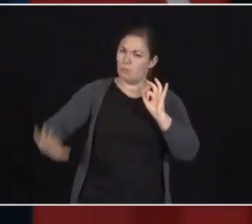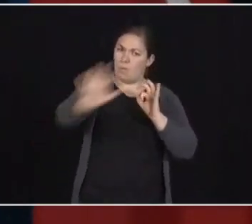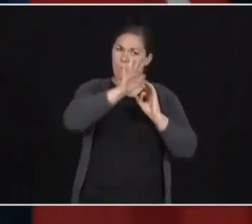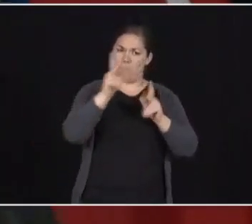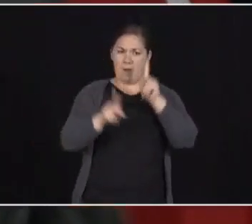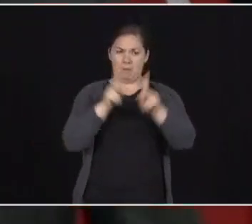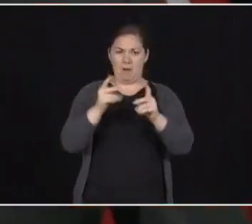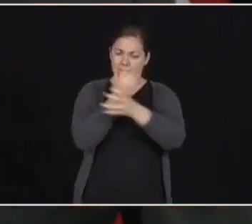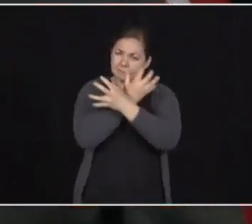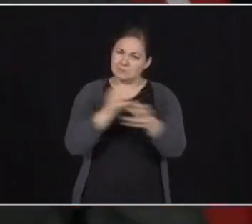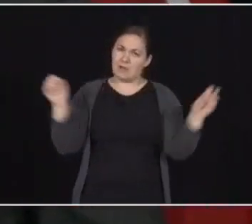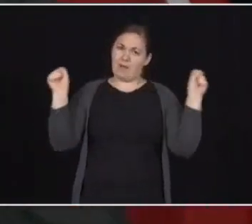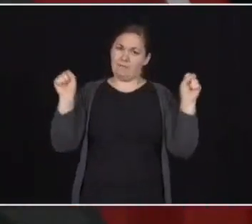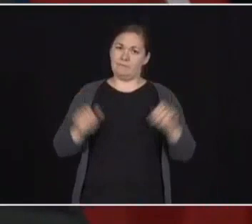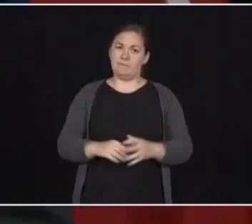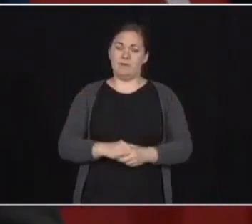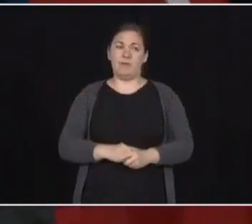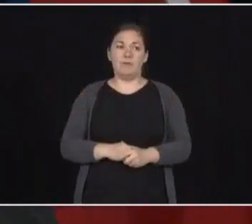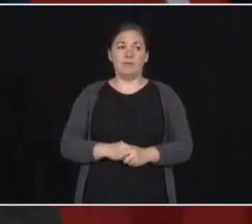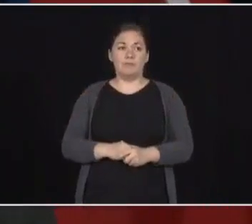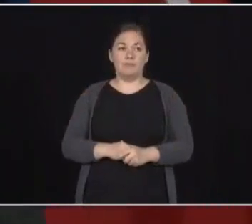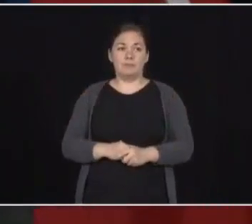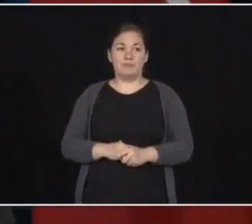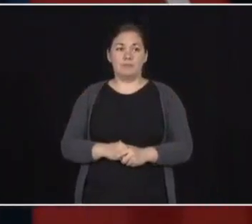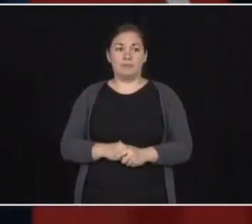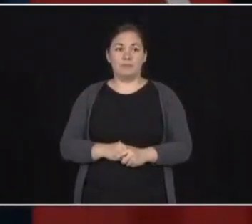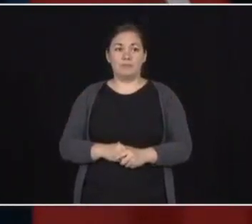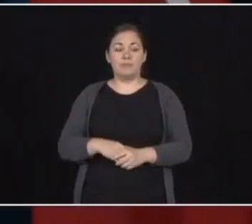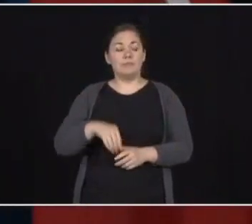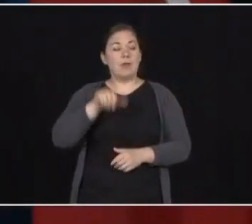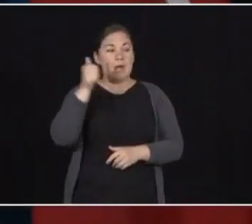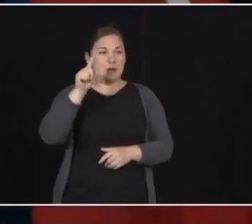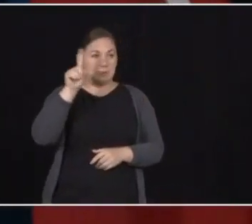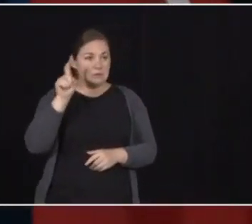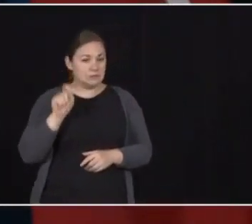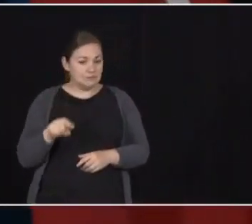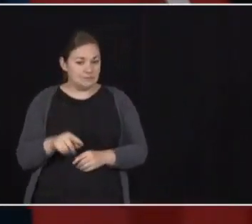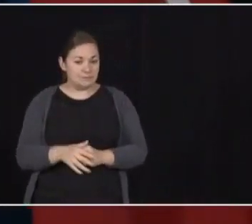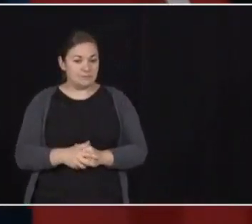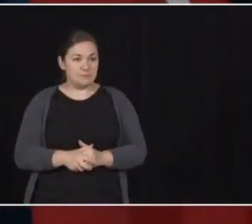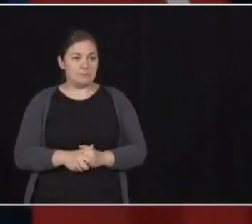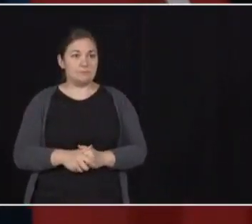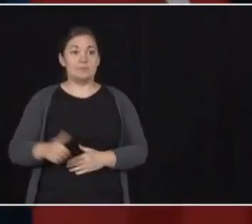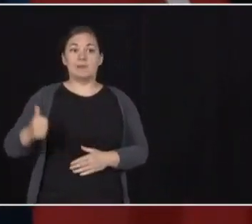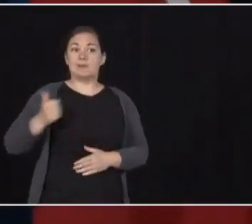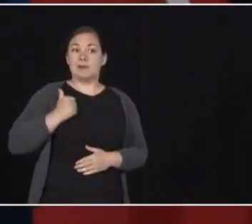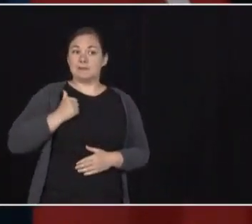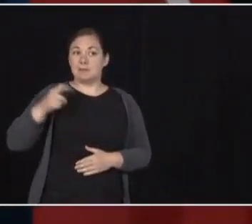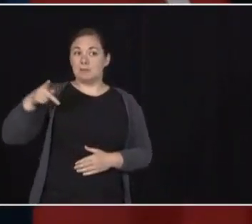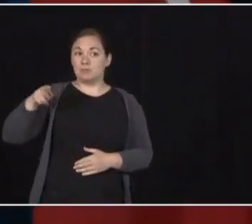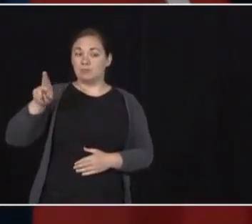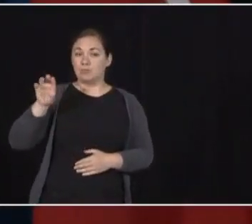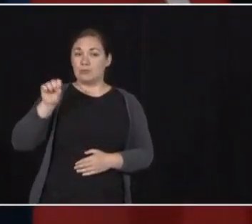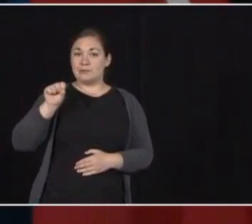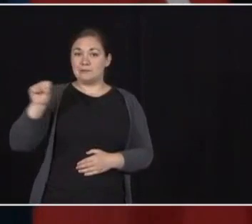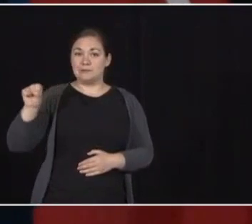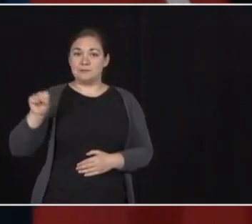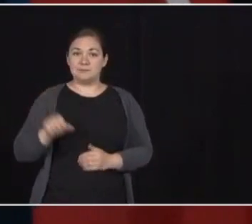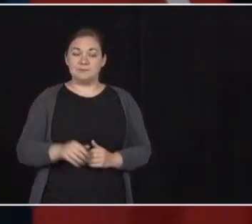Next question. Next question comes from Sean Jeffords from the Canadian Press. Please go ahead. Hi,